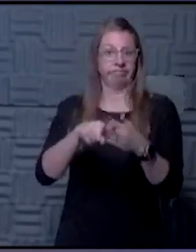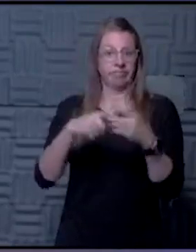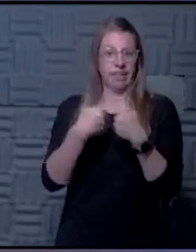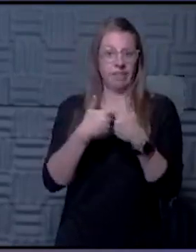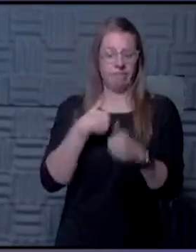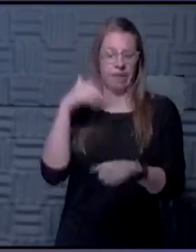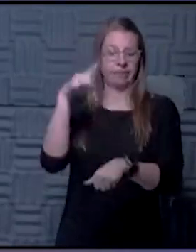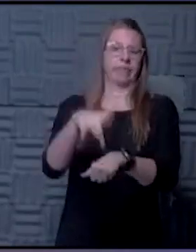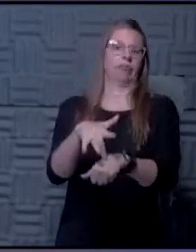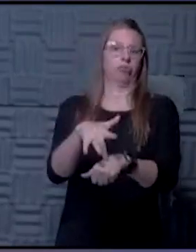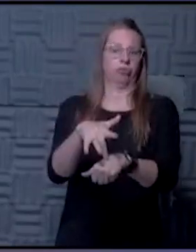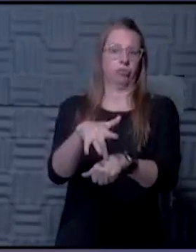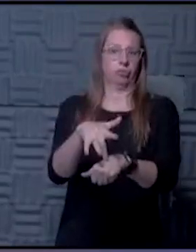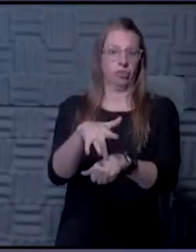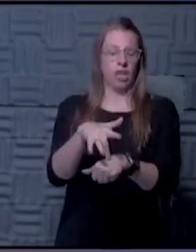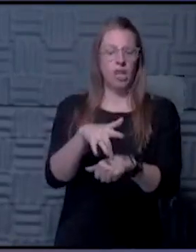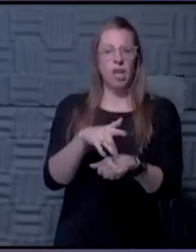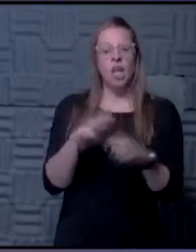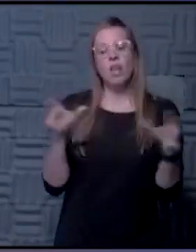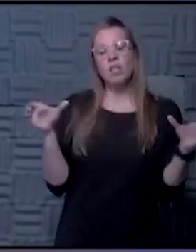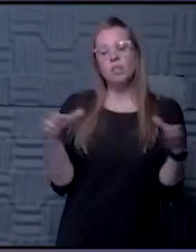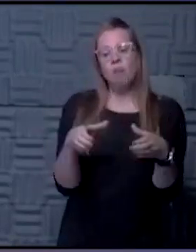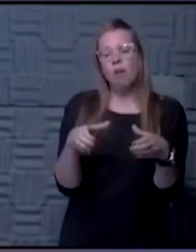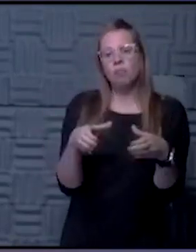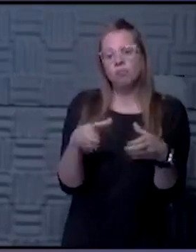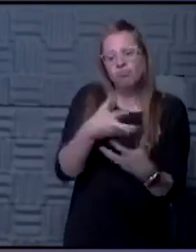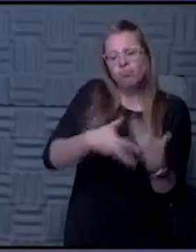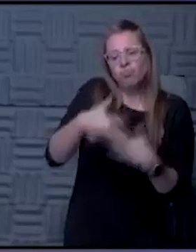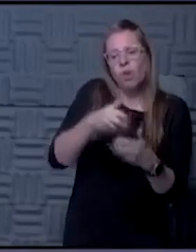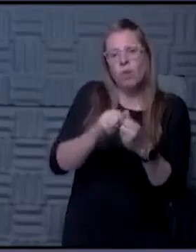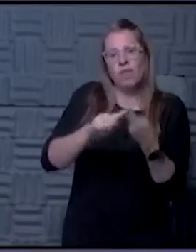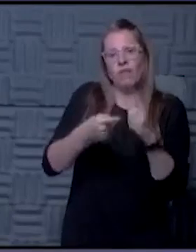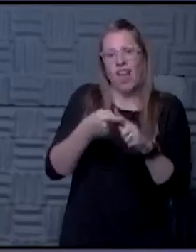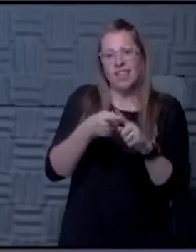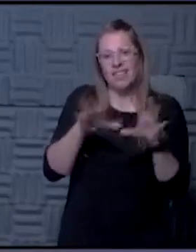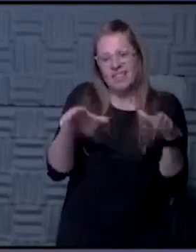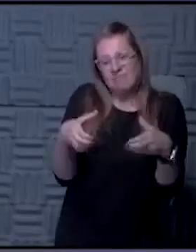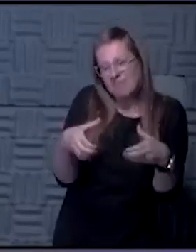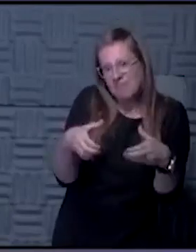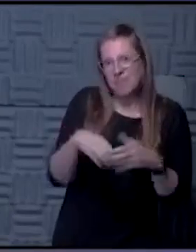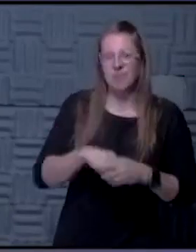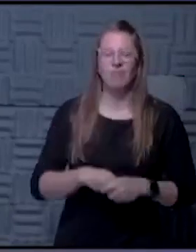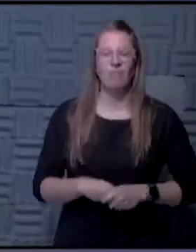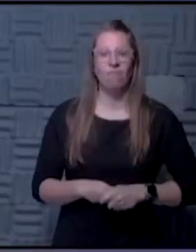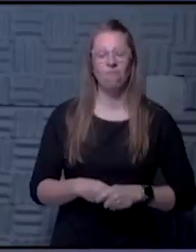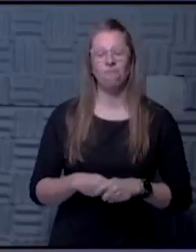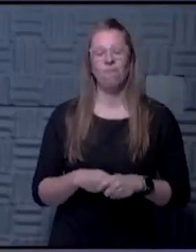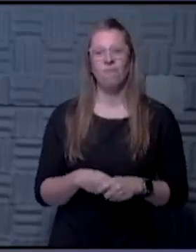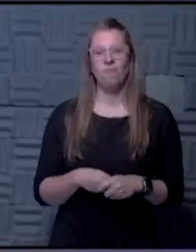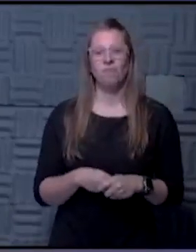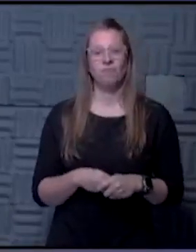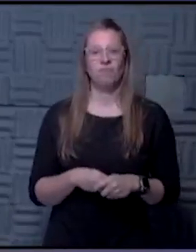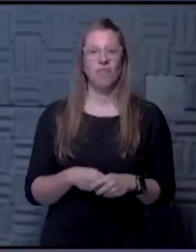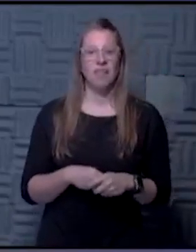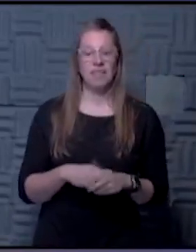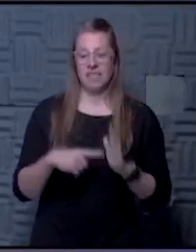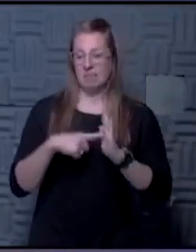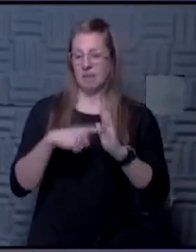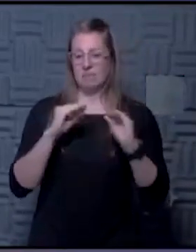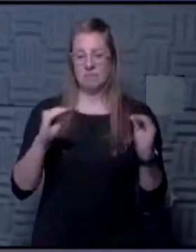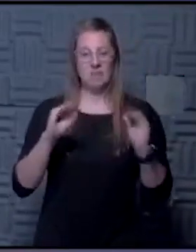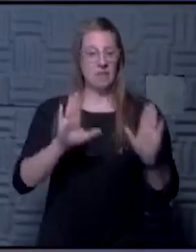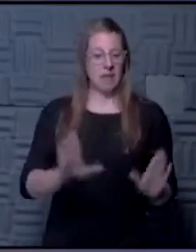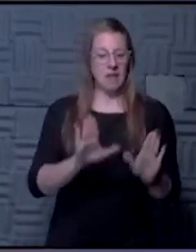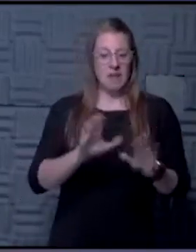I went to a little get-together with a small group of friends. And I didn't have symptoms